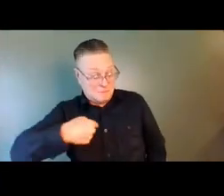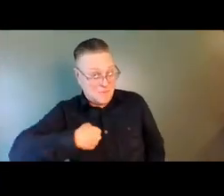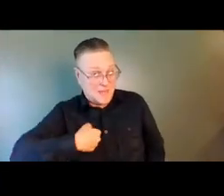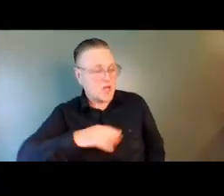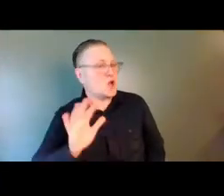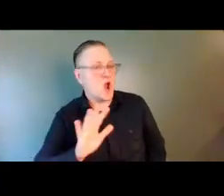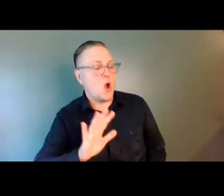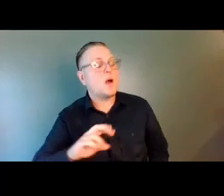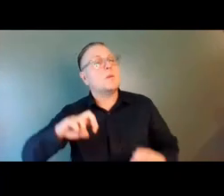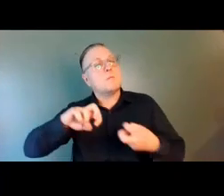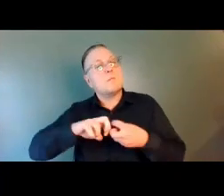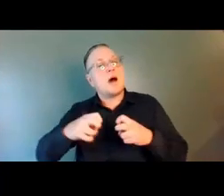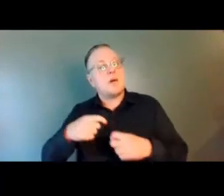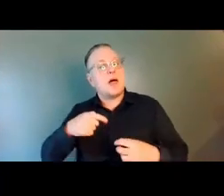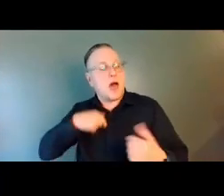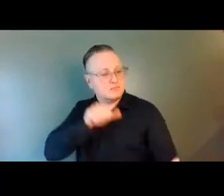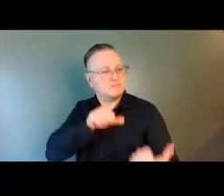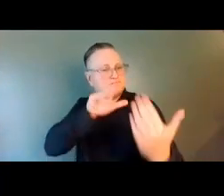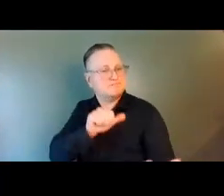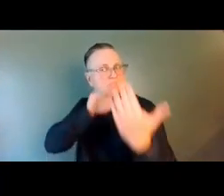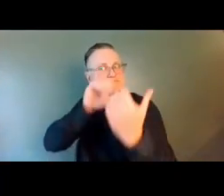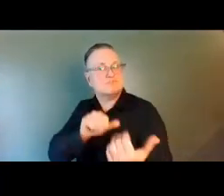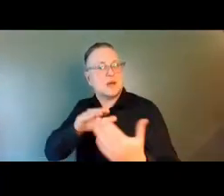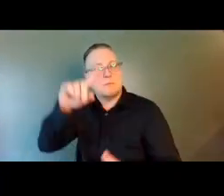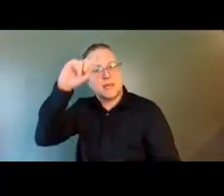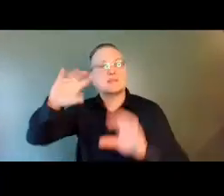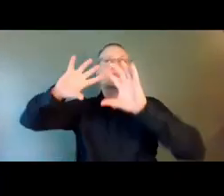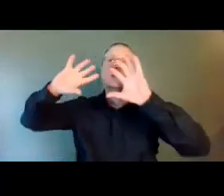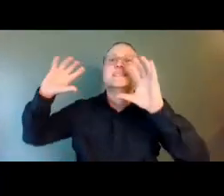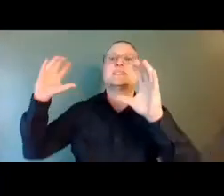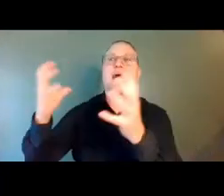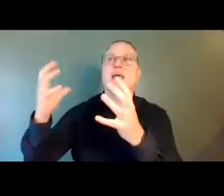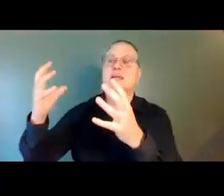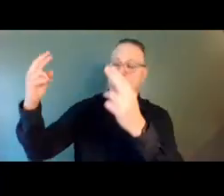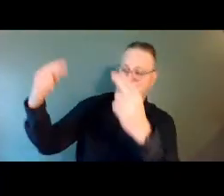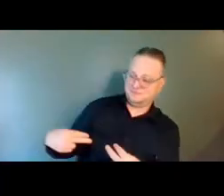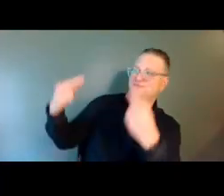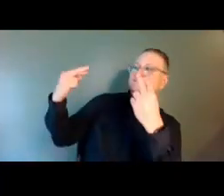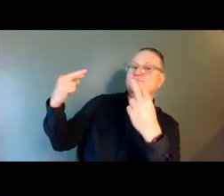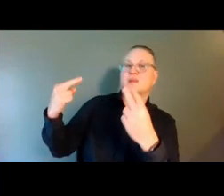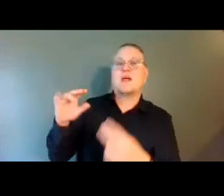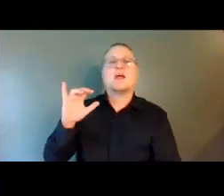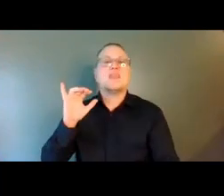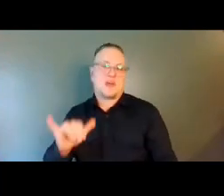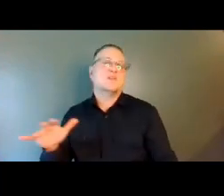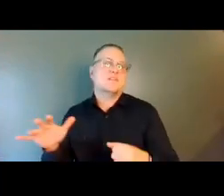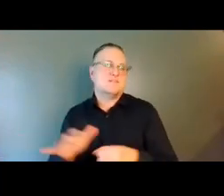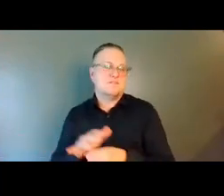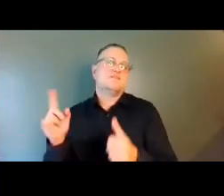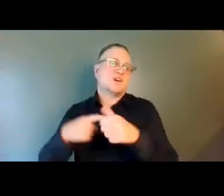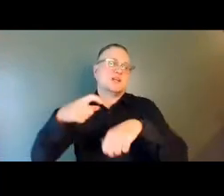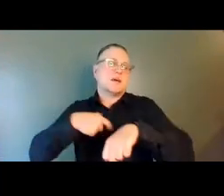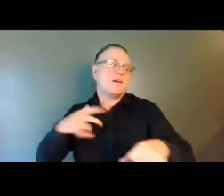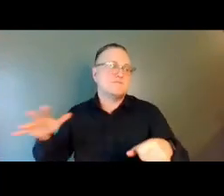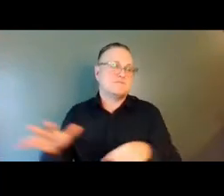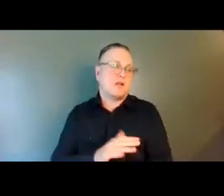society treated people with disabilities. So that was my awakening about being a person with a disability, even though I would